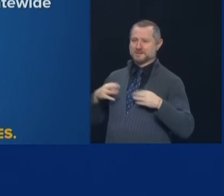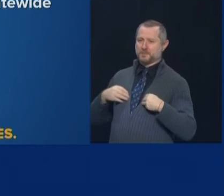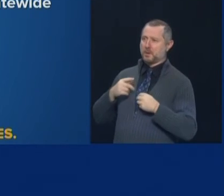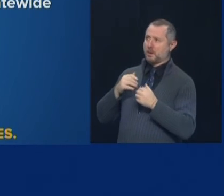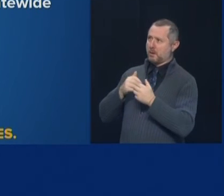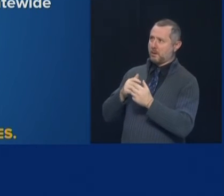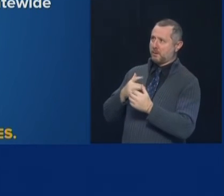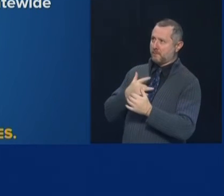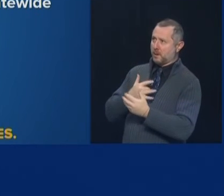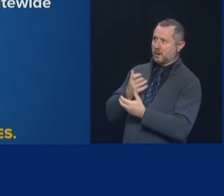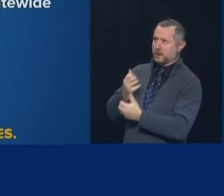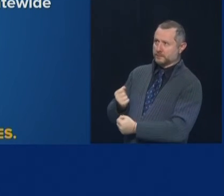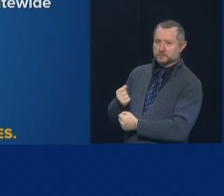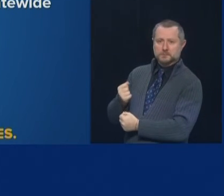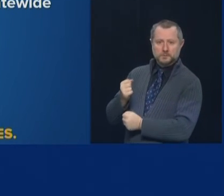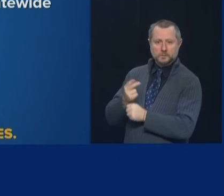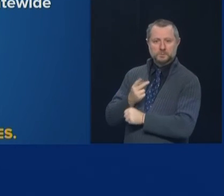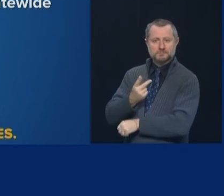take the vaccine.